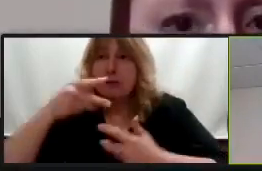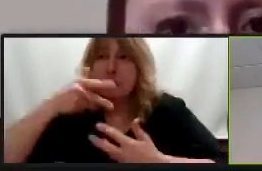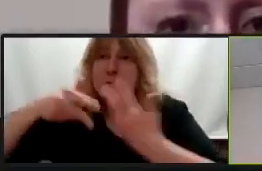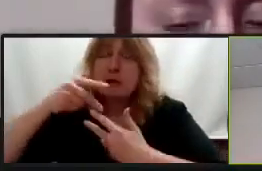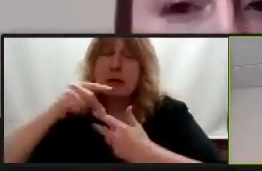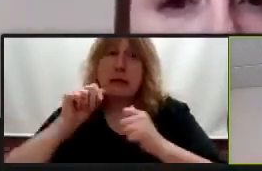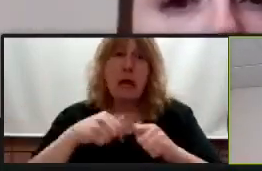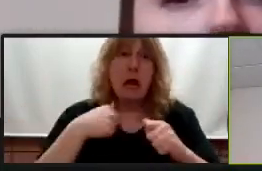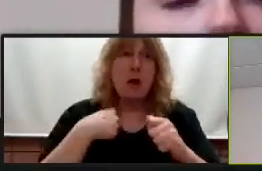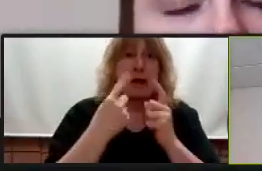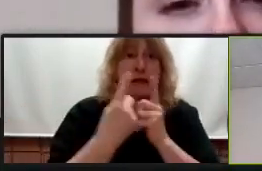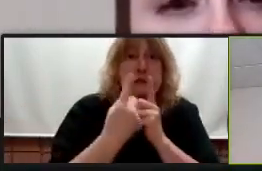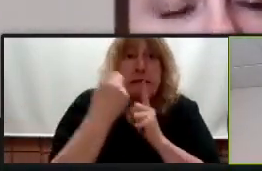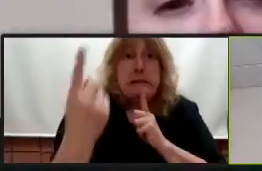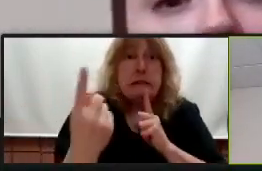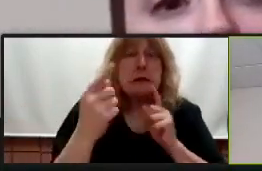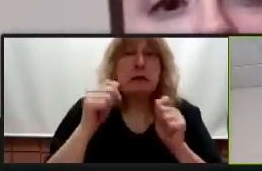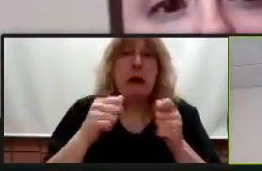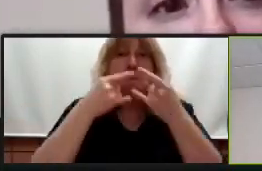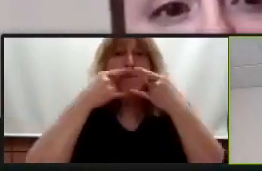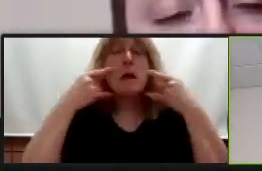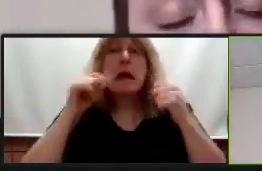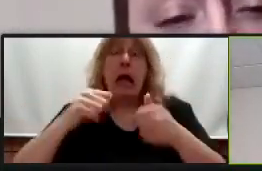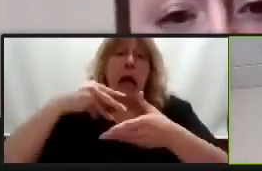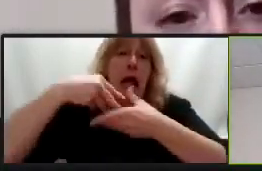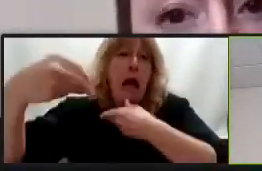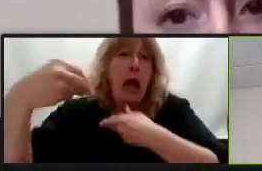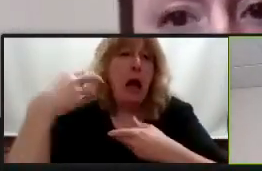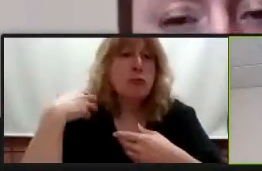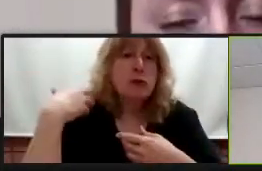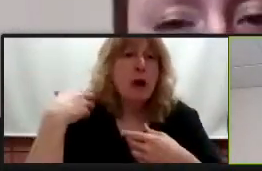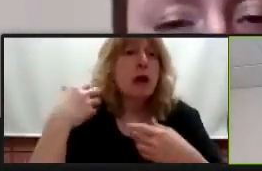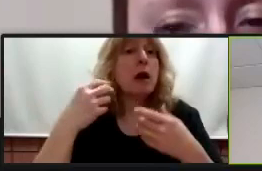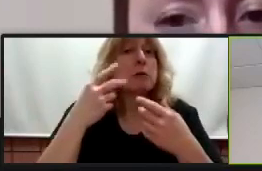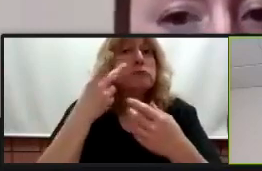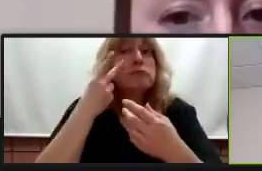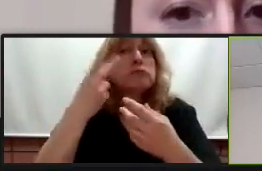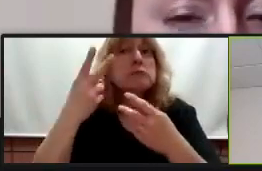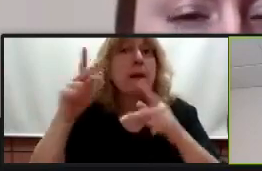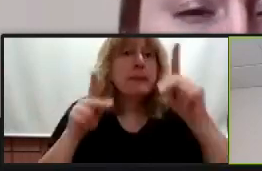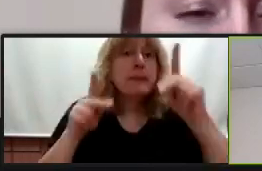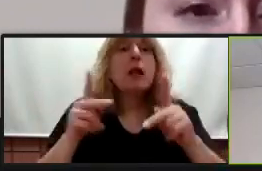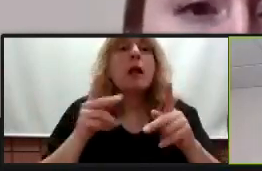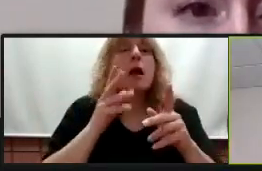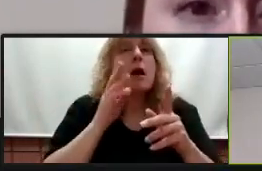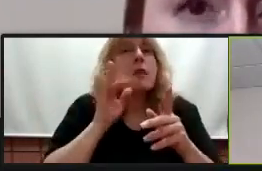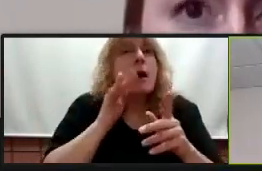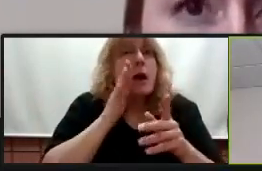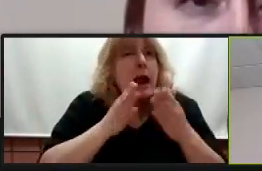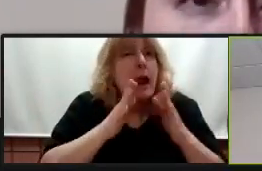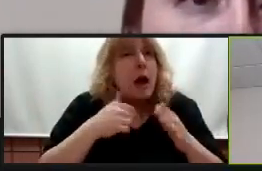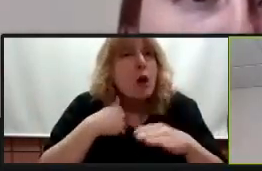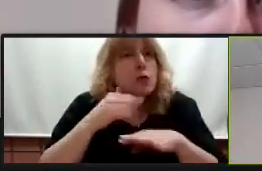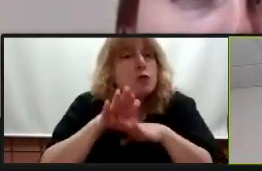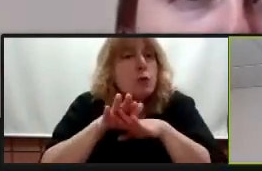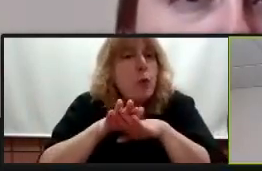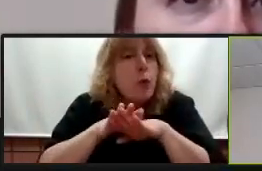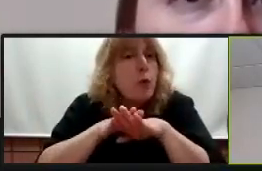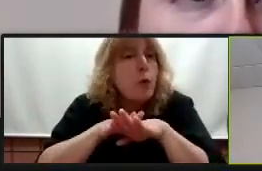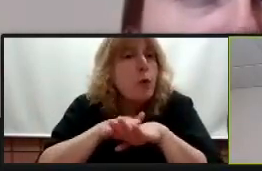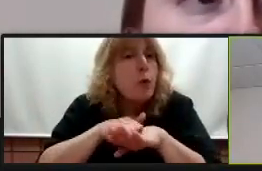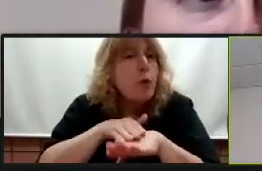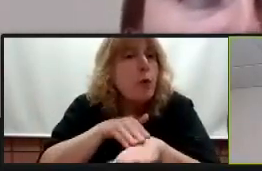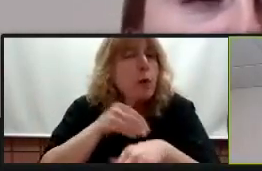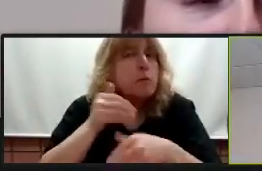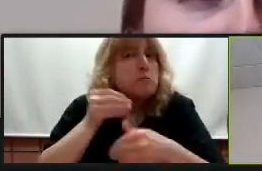people outside? And those things will allow us to kind of slowly start to work on getting back to where